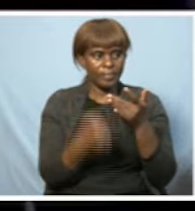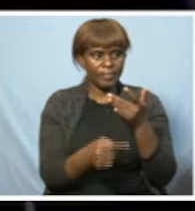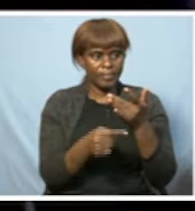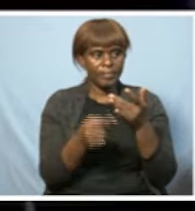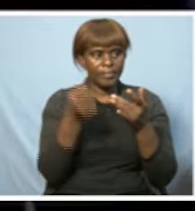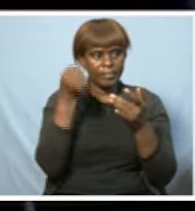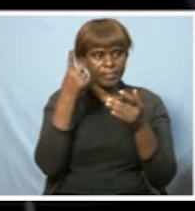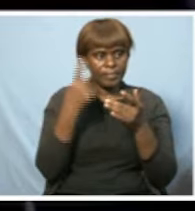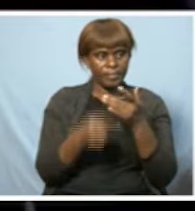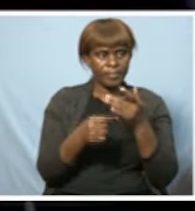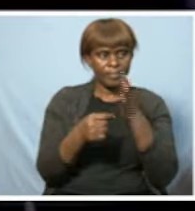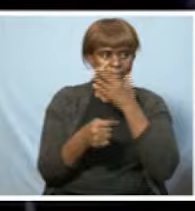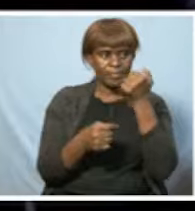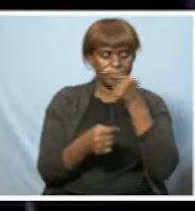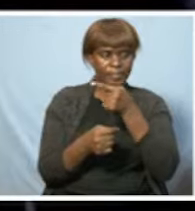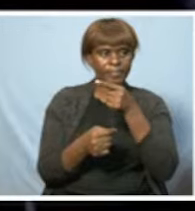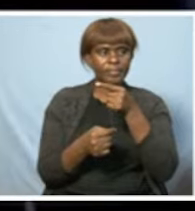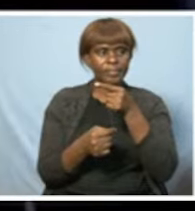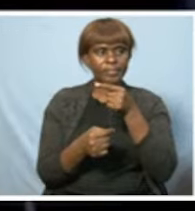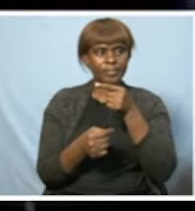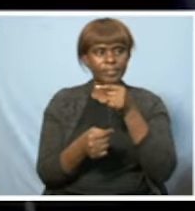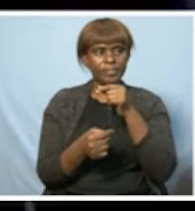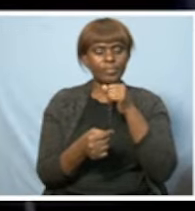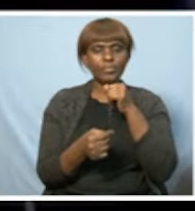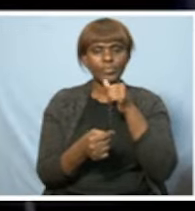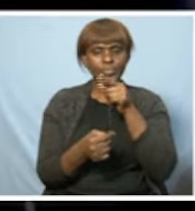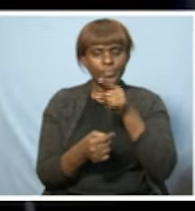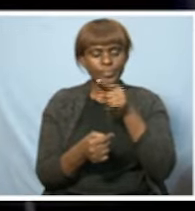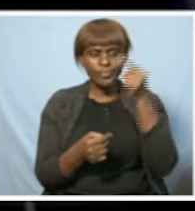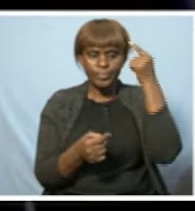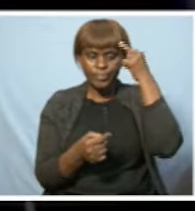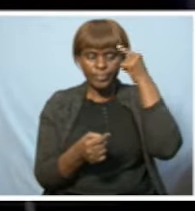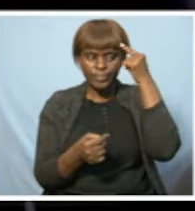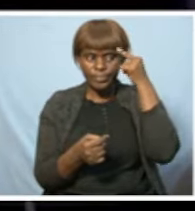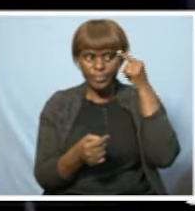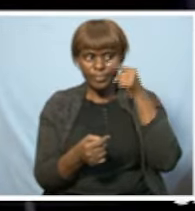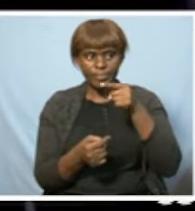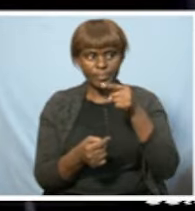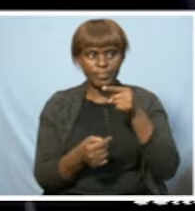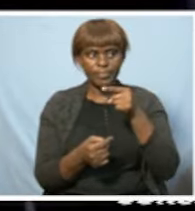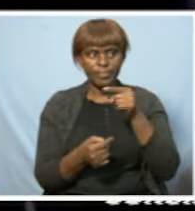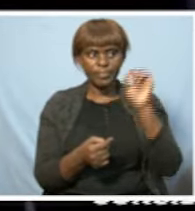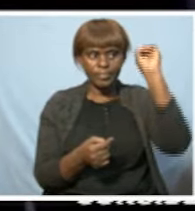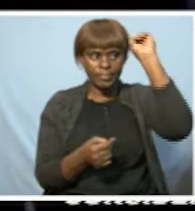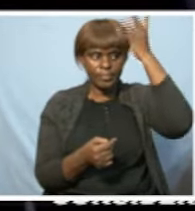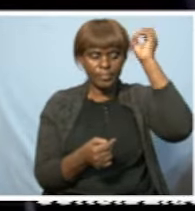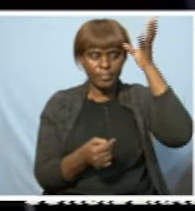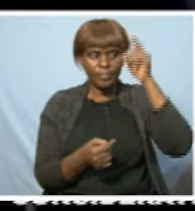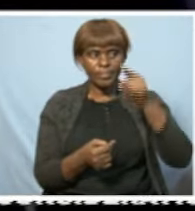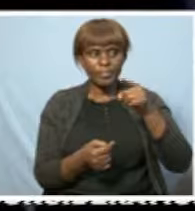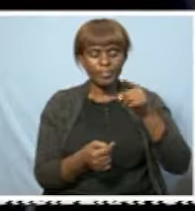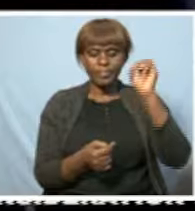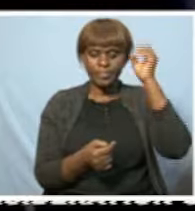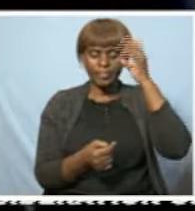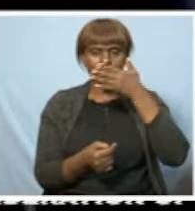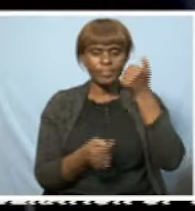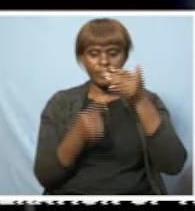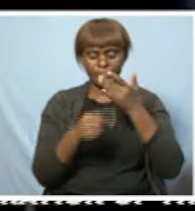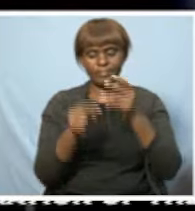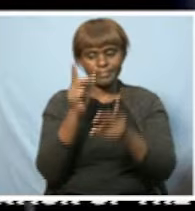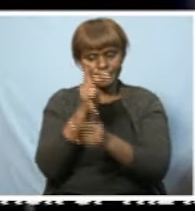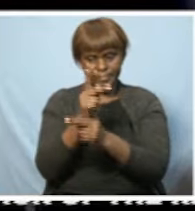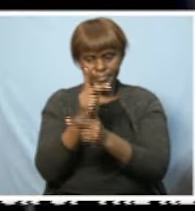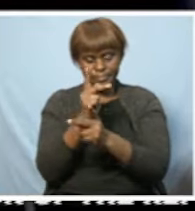and what is best is that, and what the desire was of the government when they're buying these ambulances, is that these ambulances should be stationed in